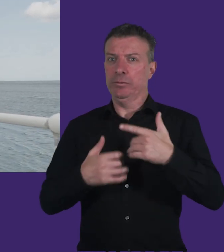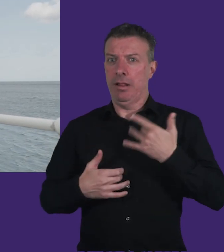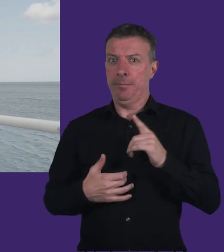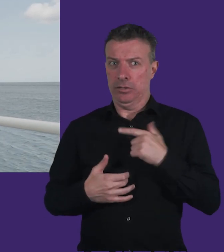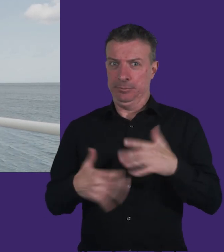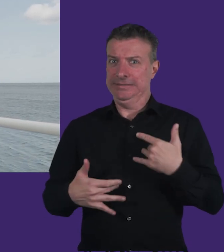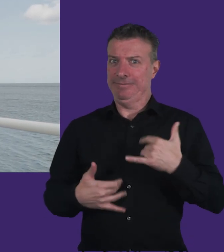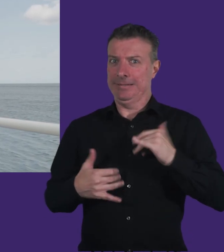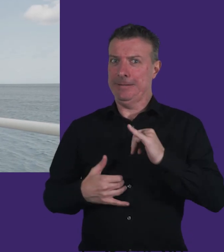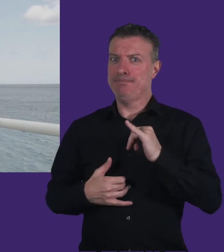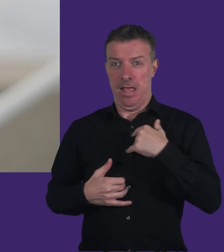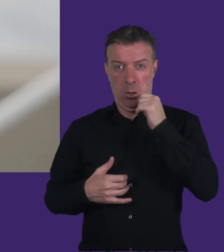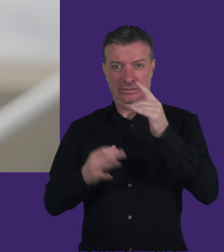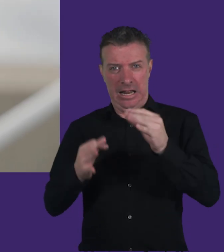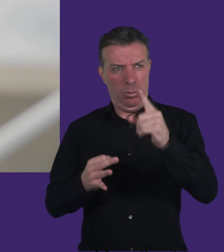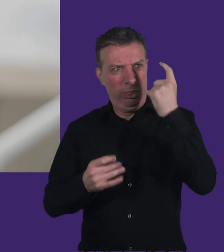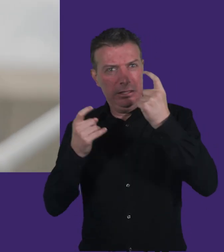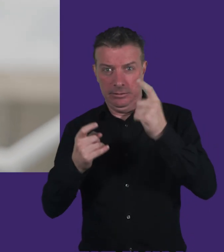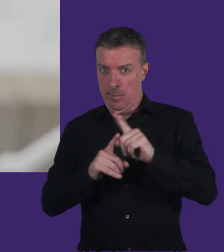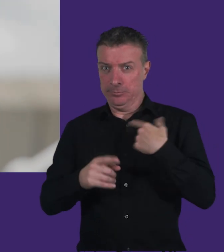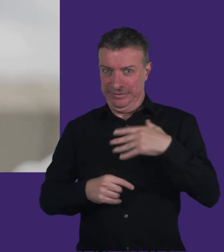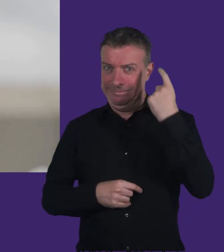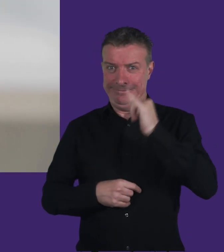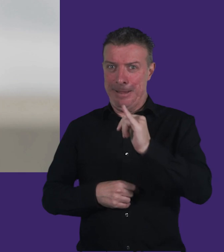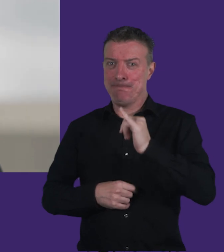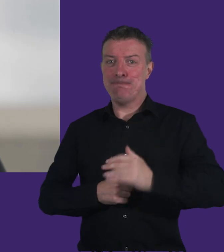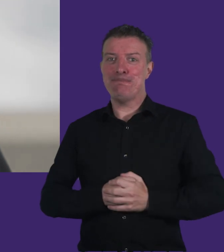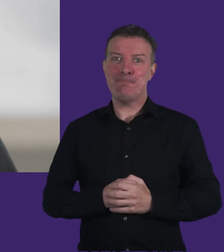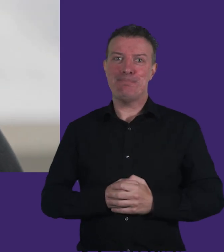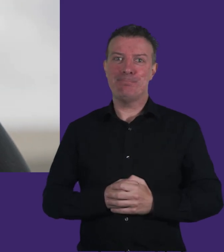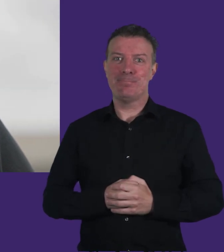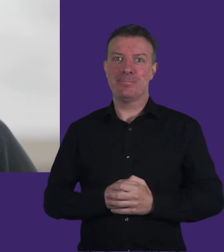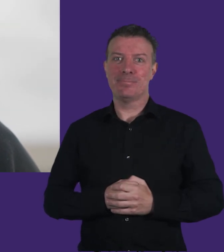but I know how you feel because I felt it. I know exactly what you're thinking because I thought it.